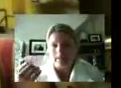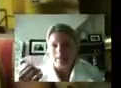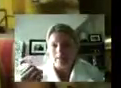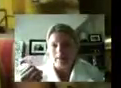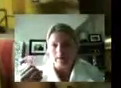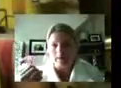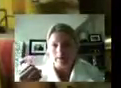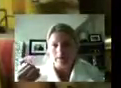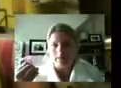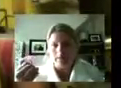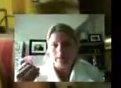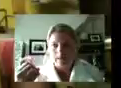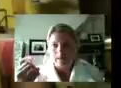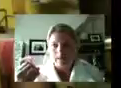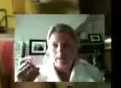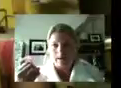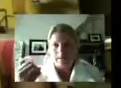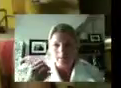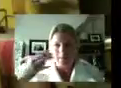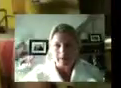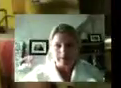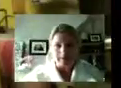because the decisions are really important,